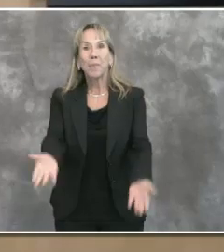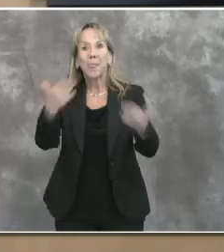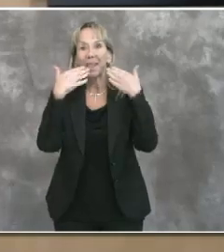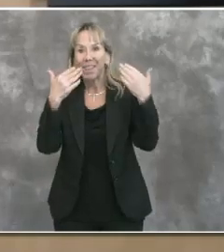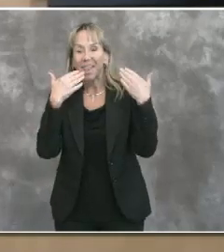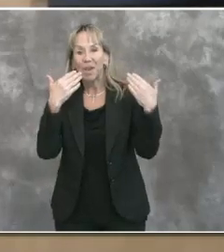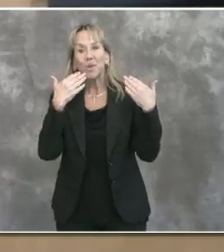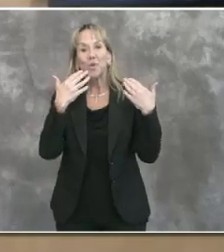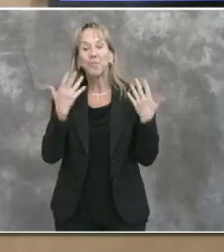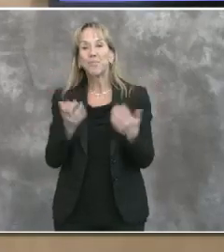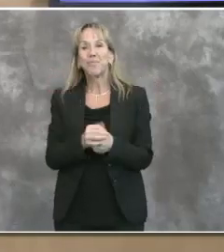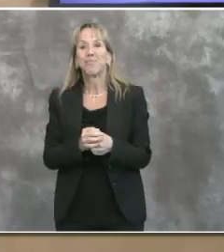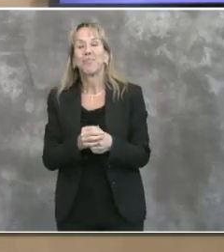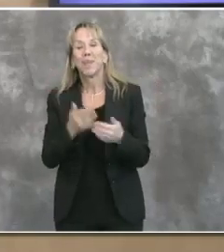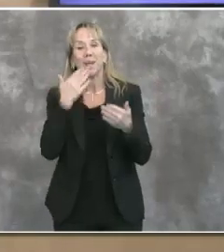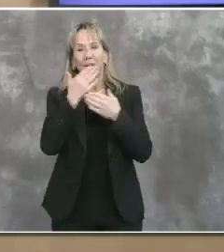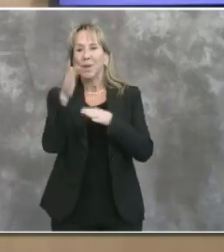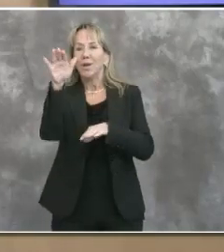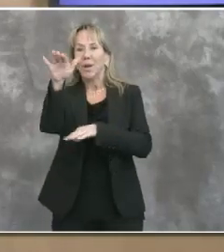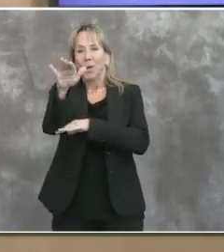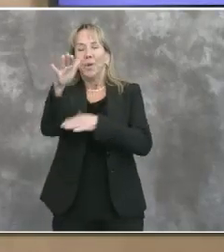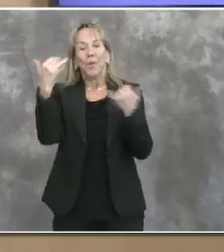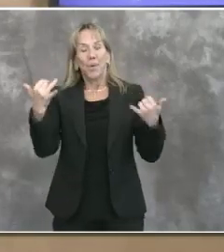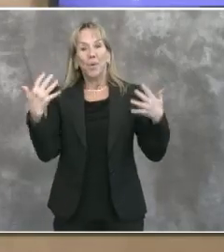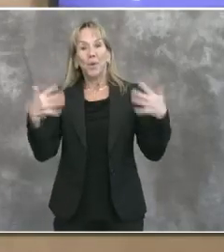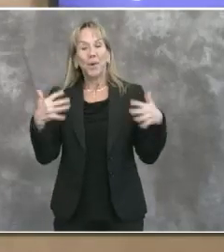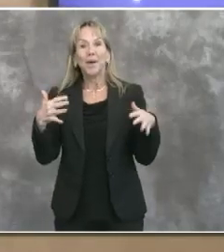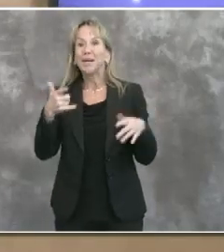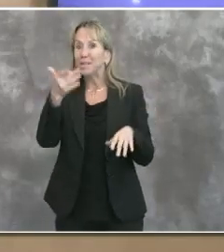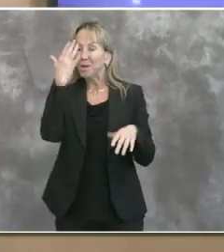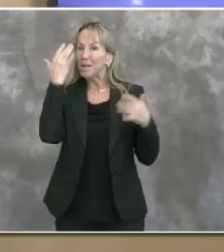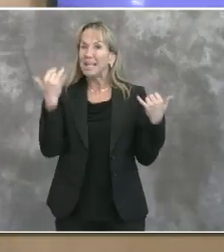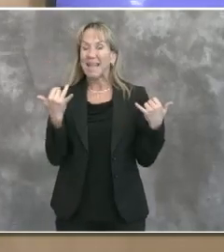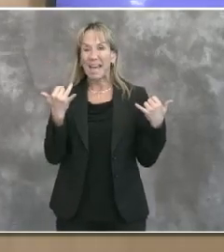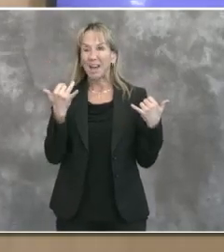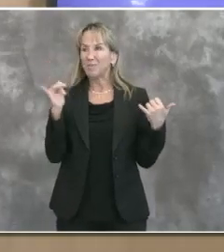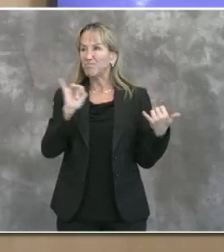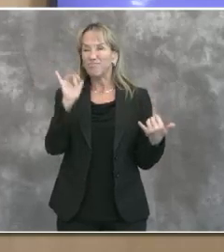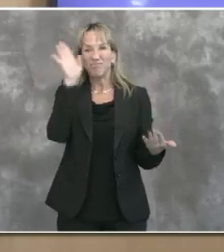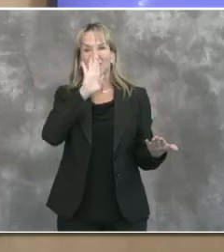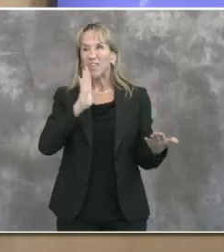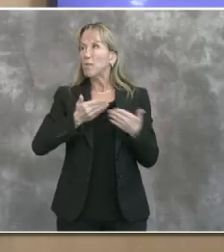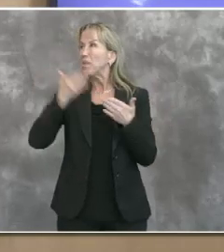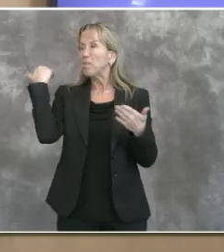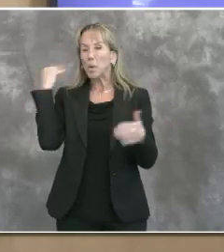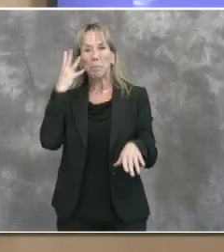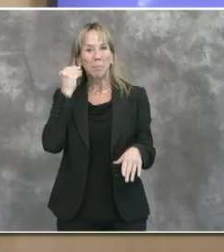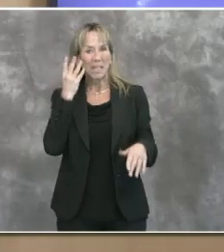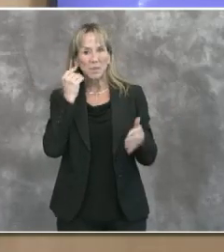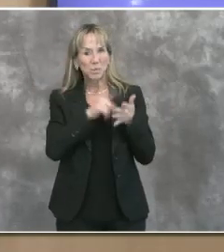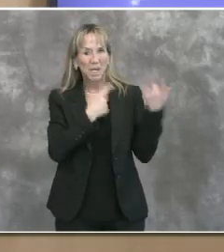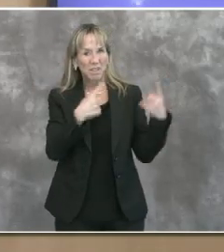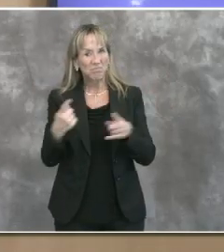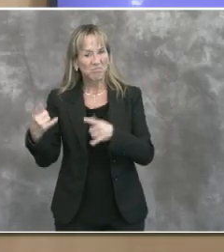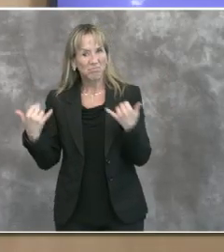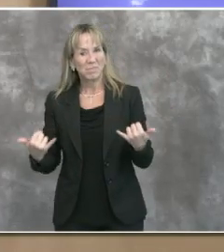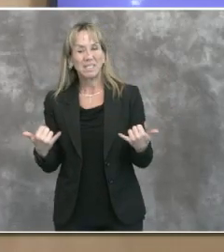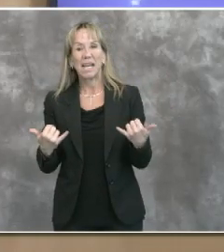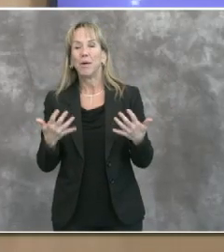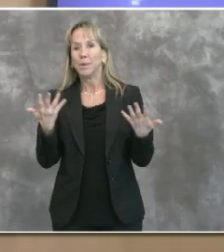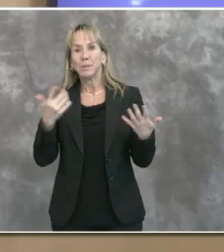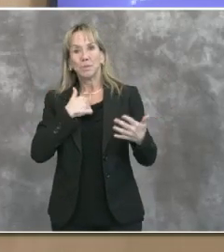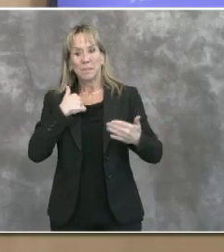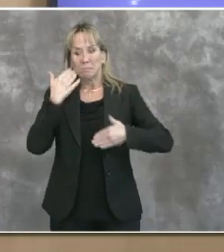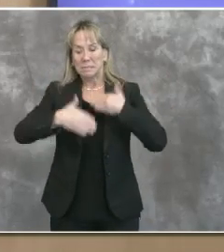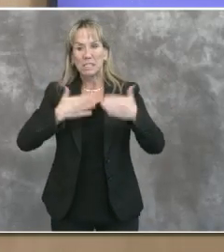Thank you, and good afternoon. There's no doubt we live in unprecedented times, and we've taken unprecedented actions to